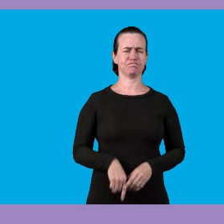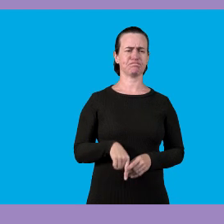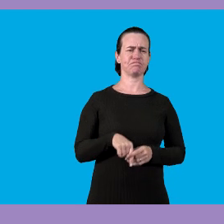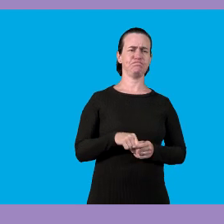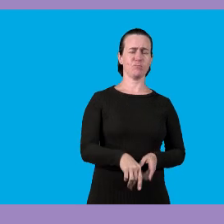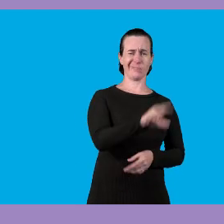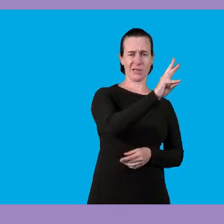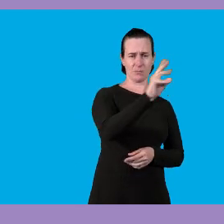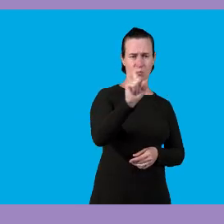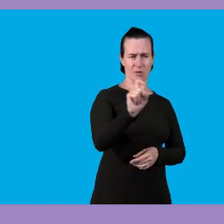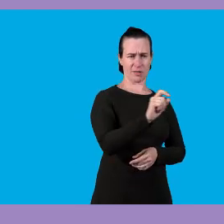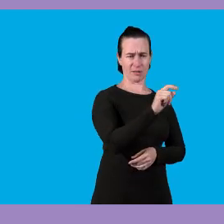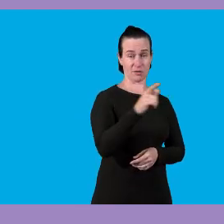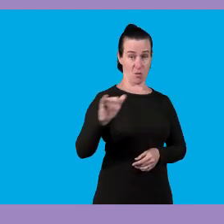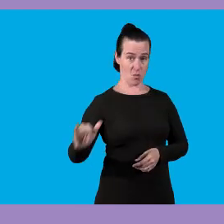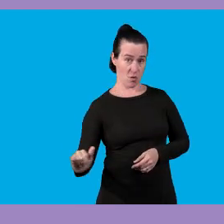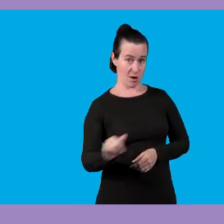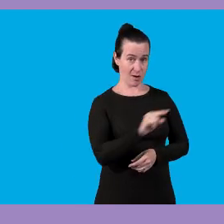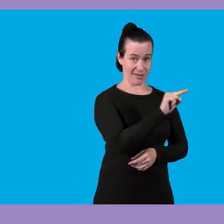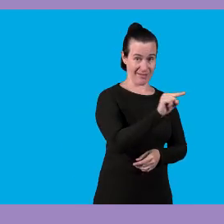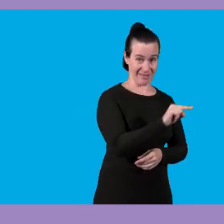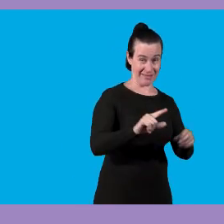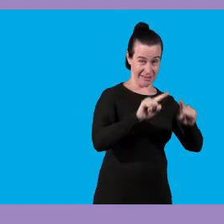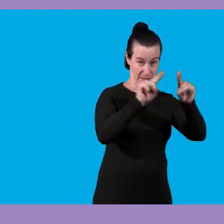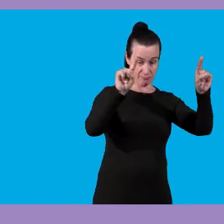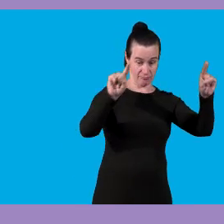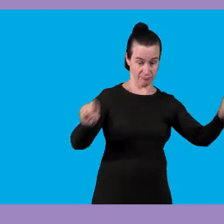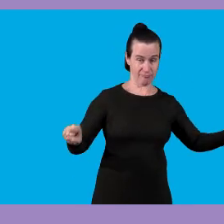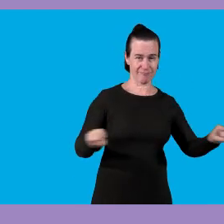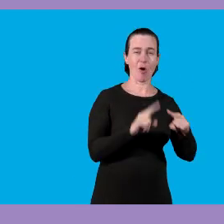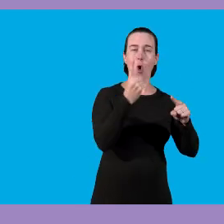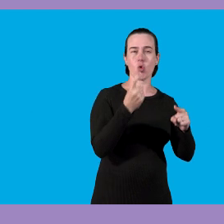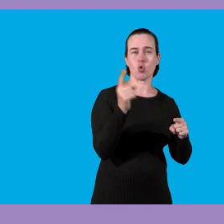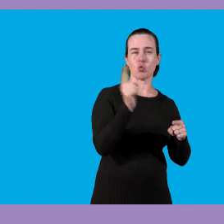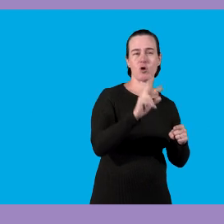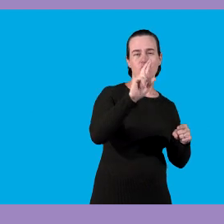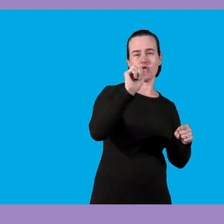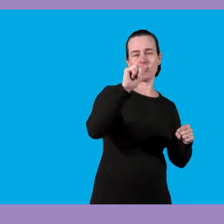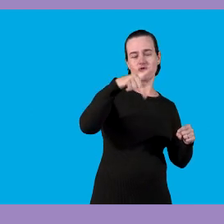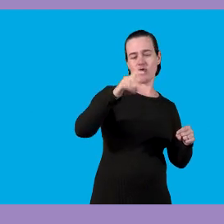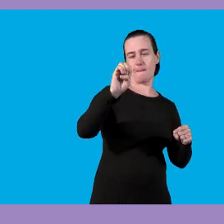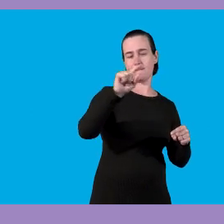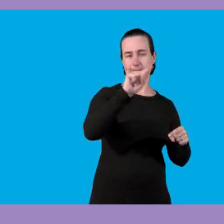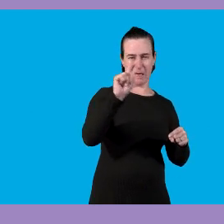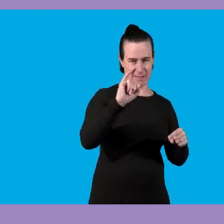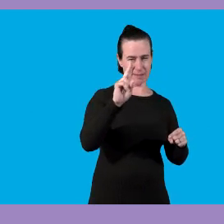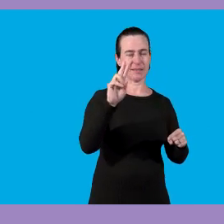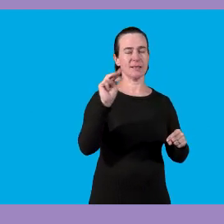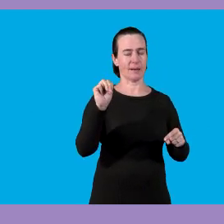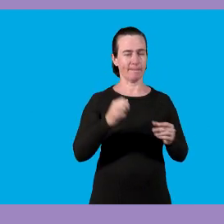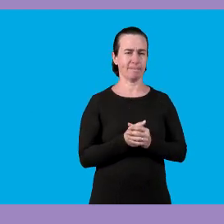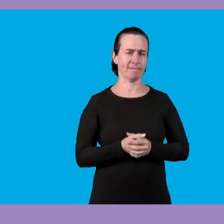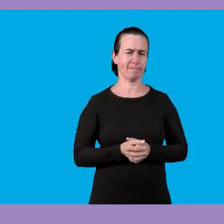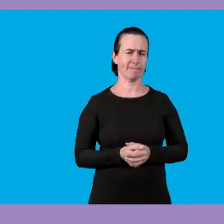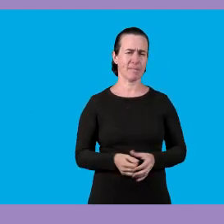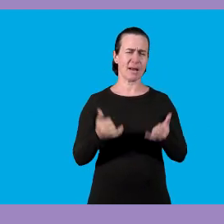WXYZ and ABCD. Those are 2 trapeziums. And when you look at that, you would see that, let's look at the first part,